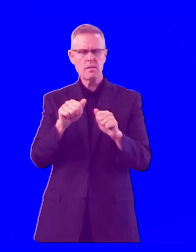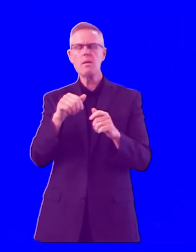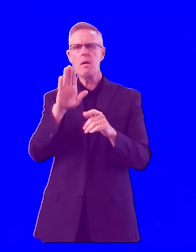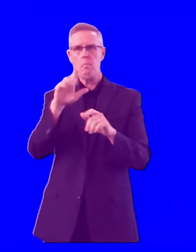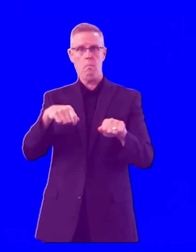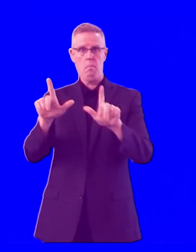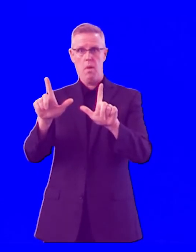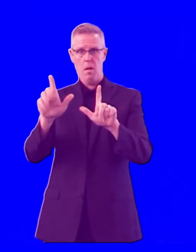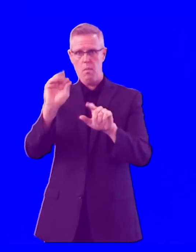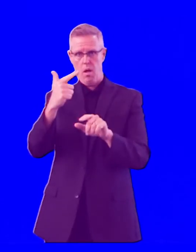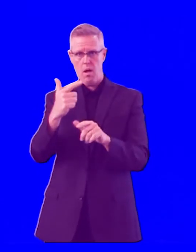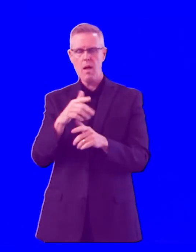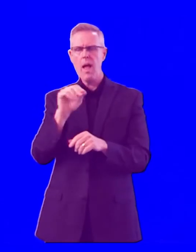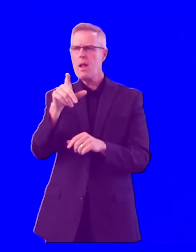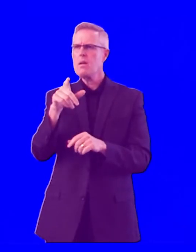upload your